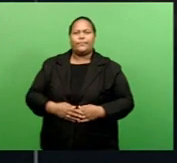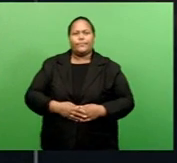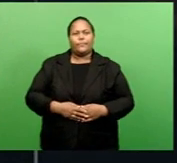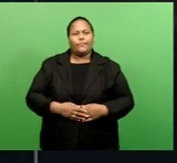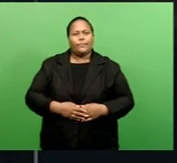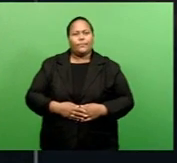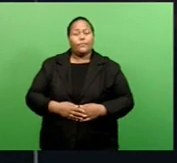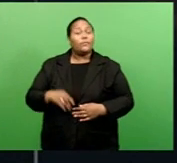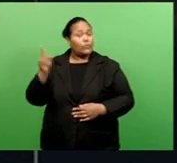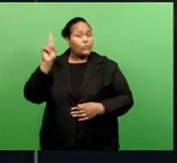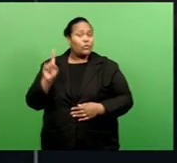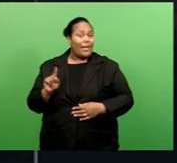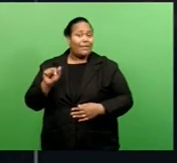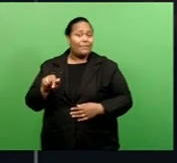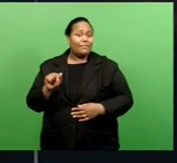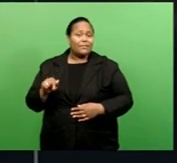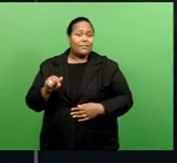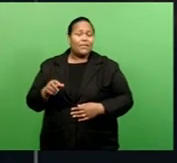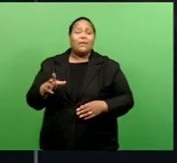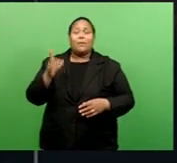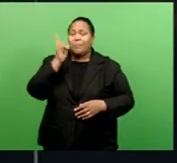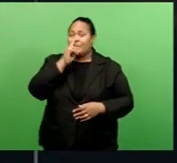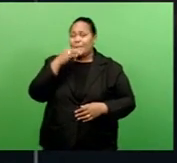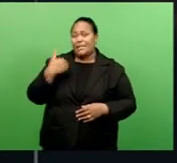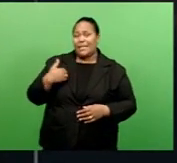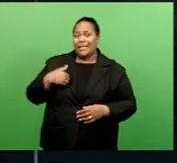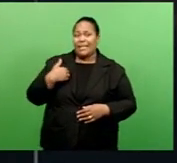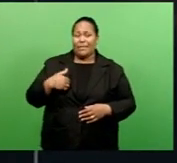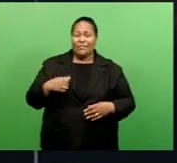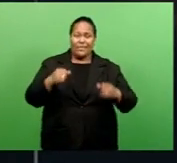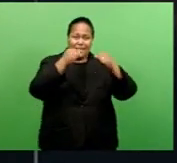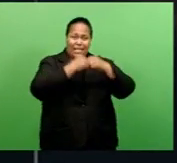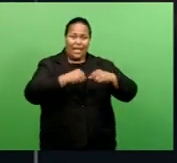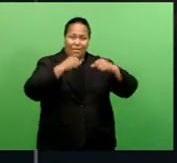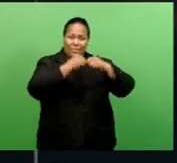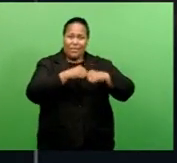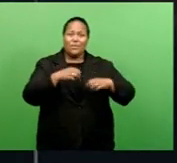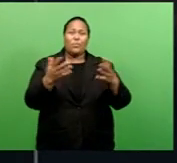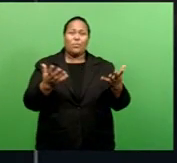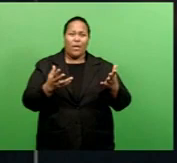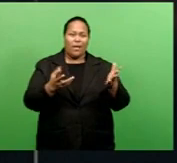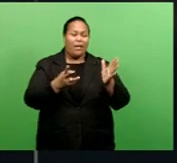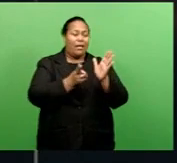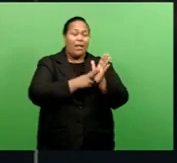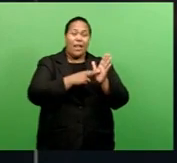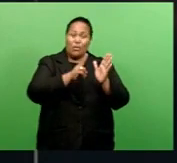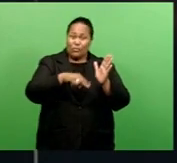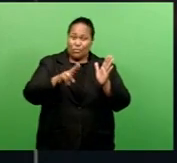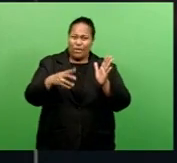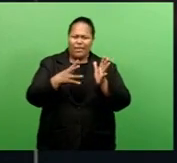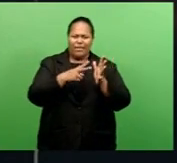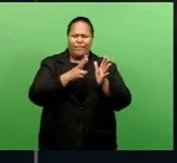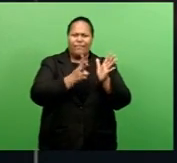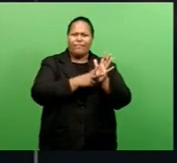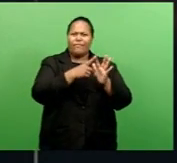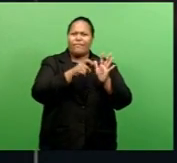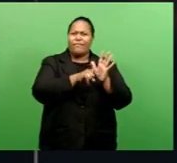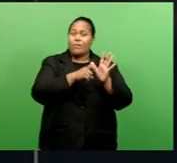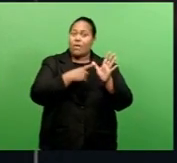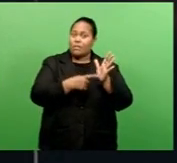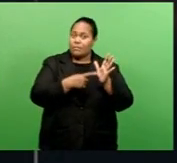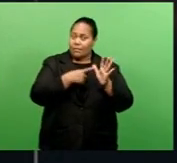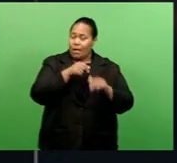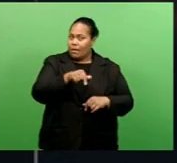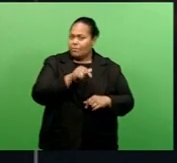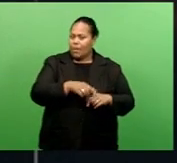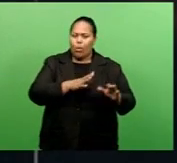Earlier today, residents of Ndawakoto settlement in Varata Wailevu Nosori had to flee their homes for safety as